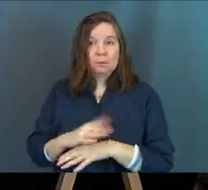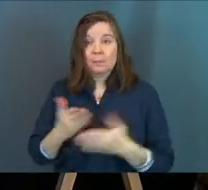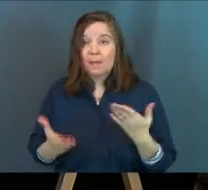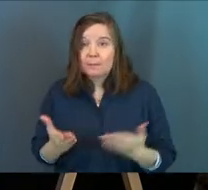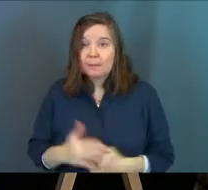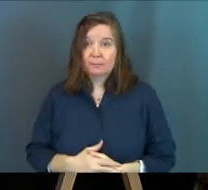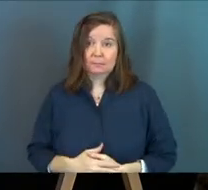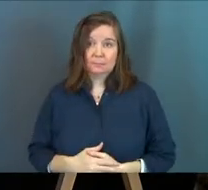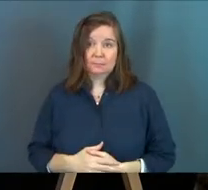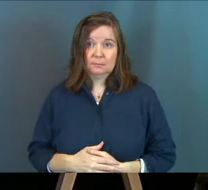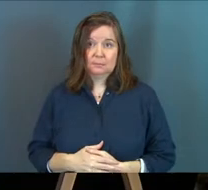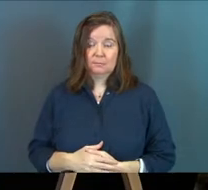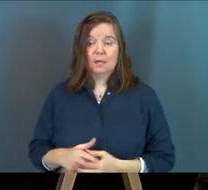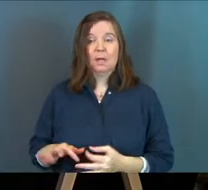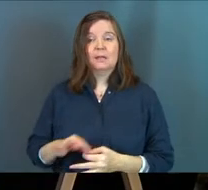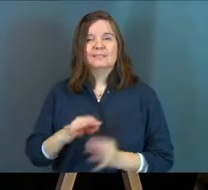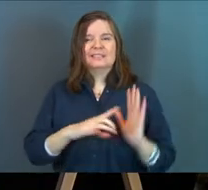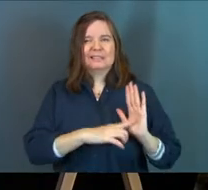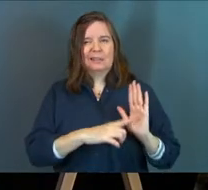The Spirit is going to come in